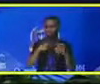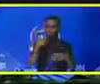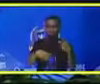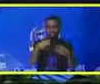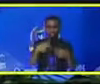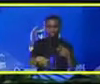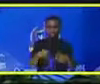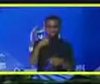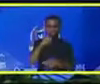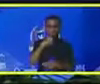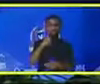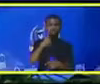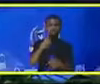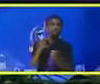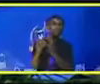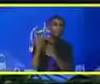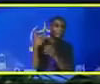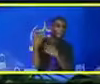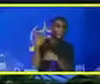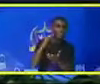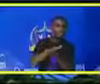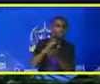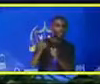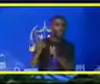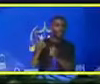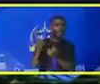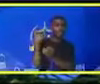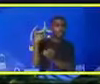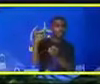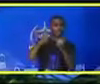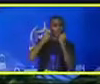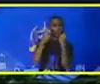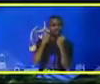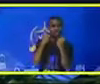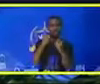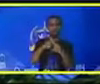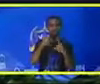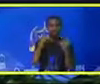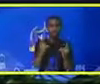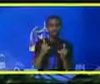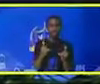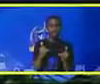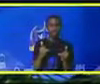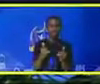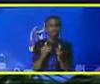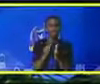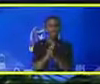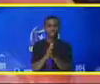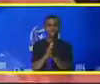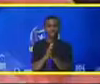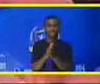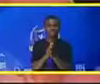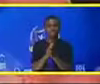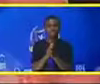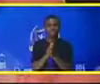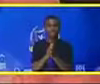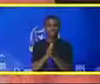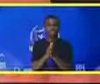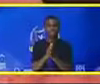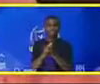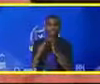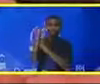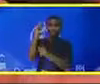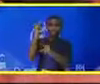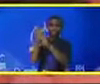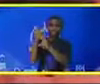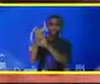vibrant. But now as it stands, everything around you is a closed door. God has sent me tonight by the Spirit of